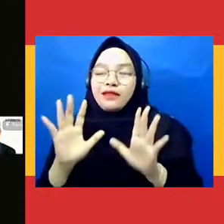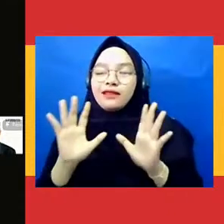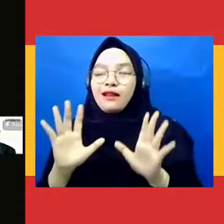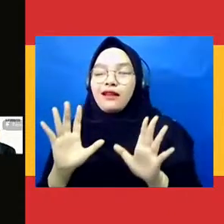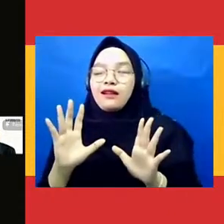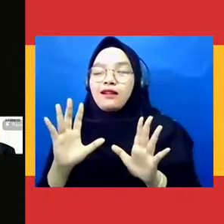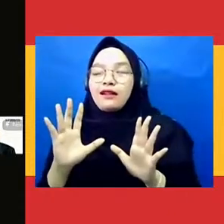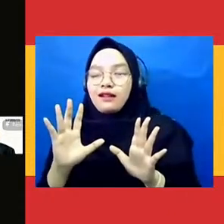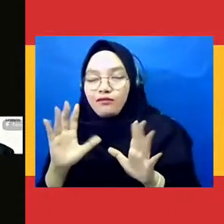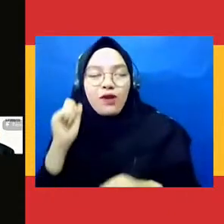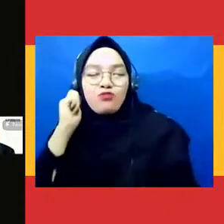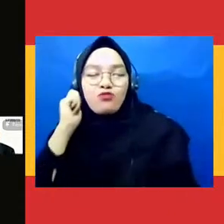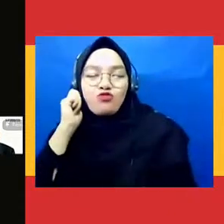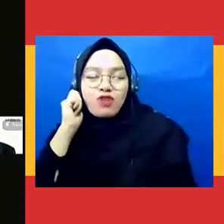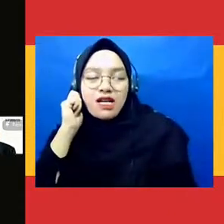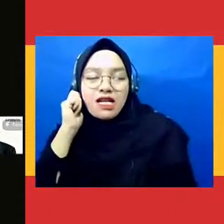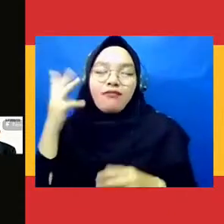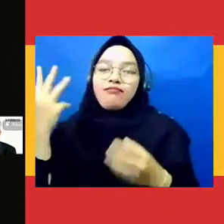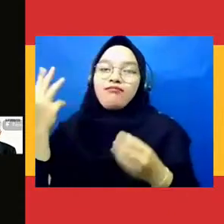We also